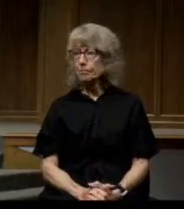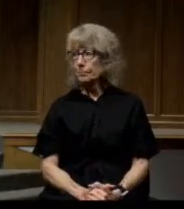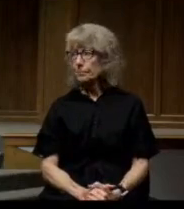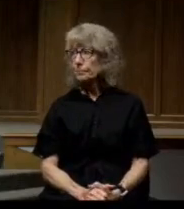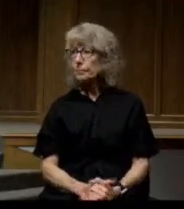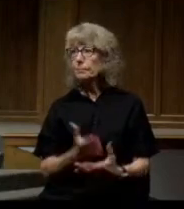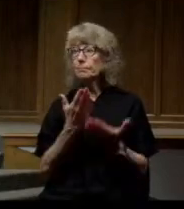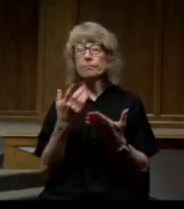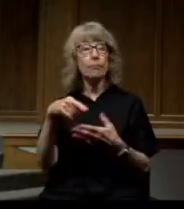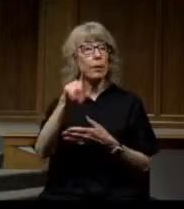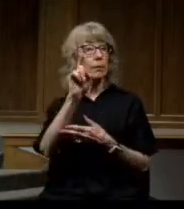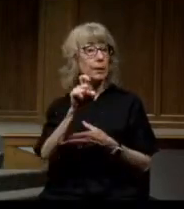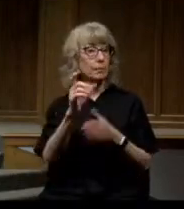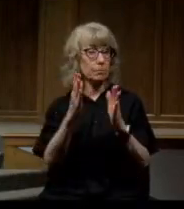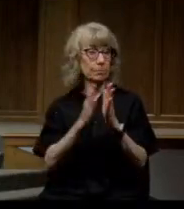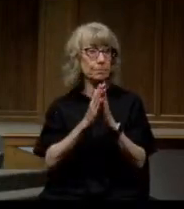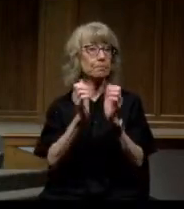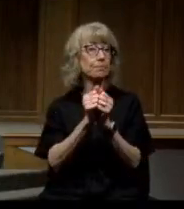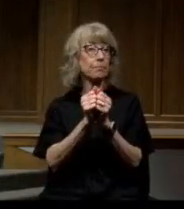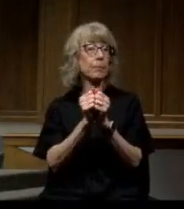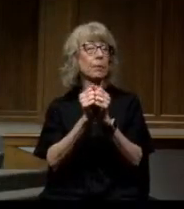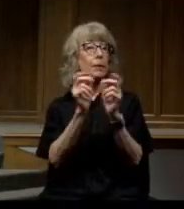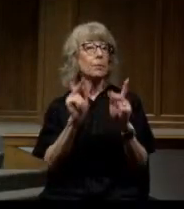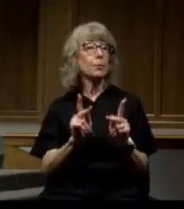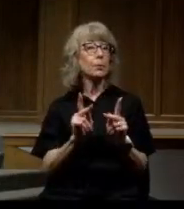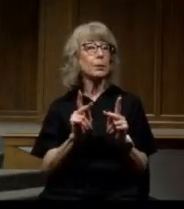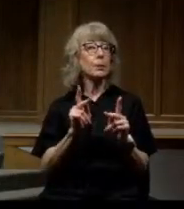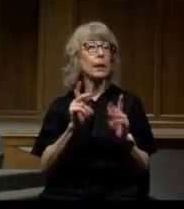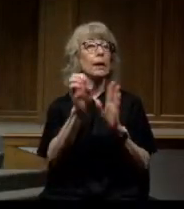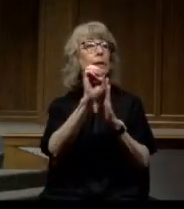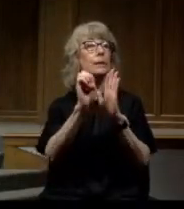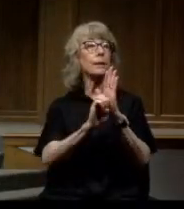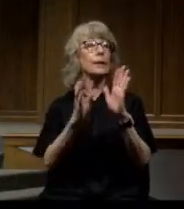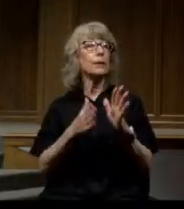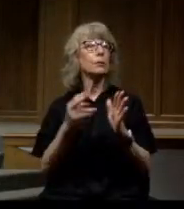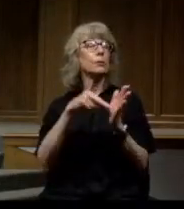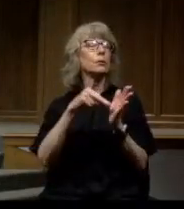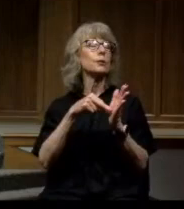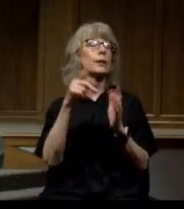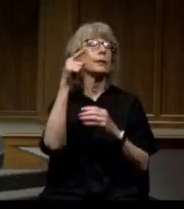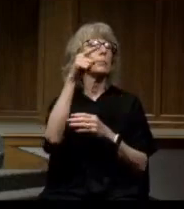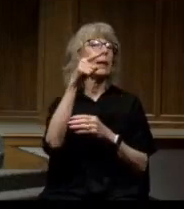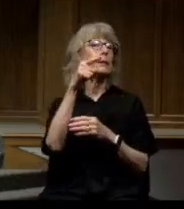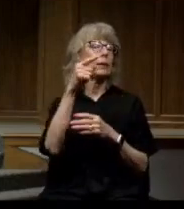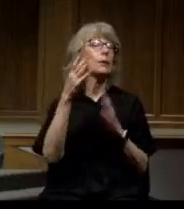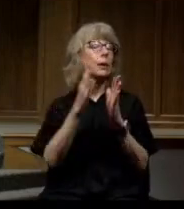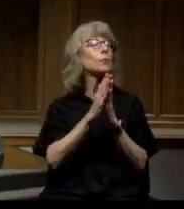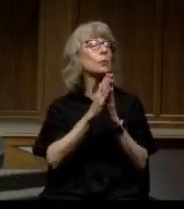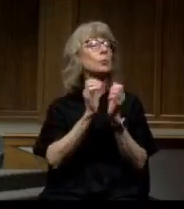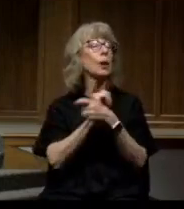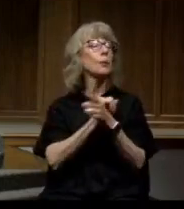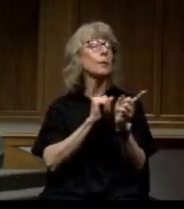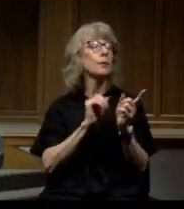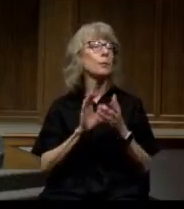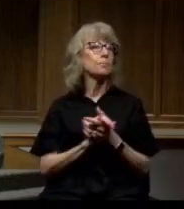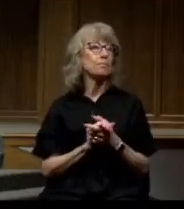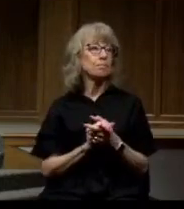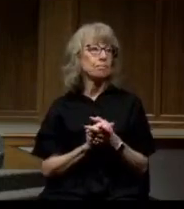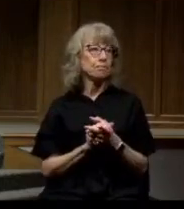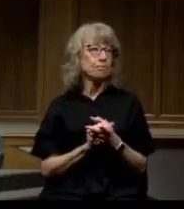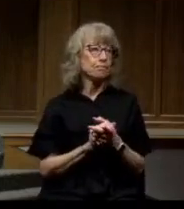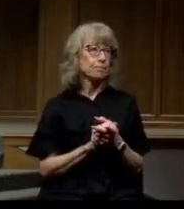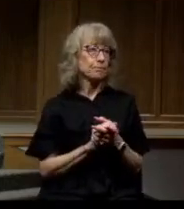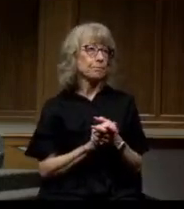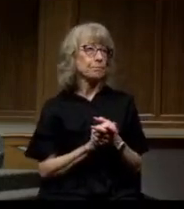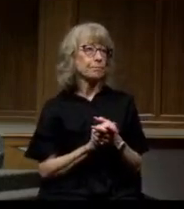if you need to pray with someone today, our shepherds understand the complexity of life, and they want to be with you and to listen to you and to pray with you, and we'll have